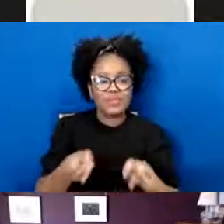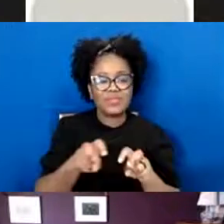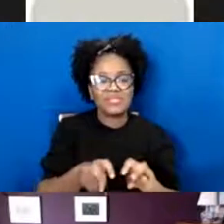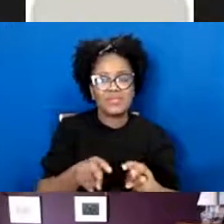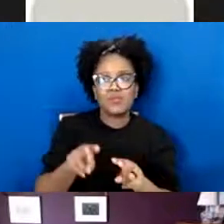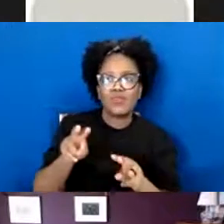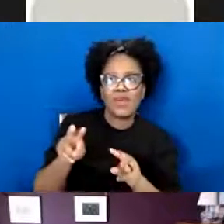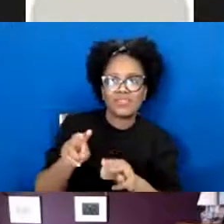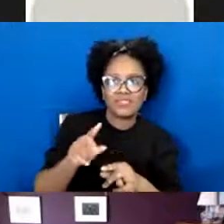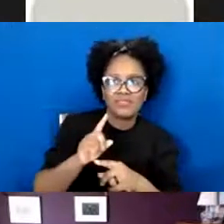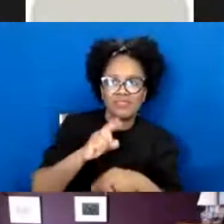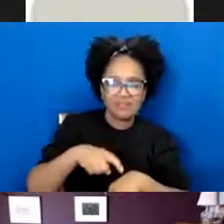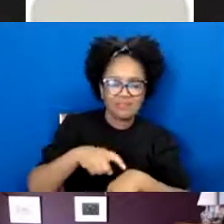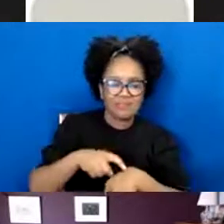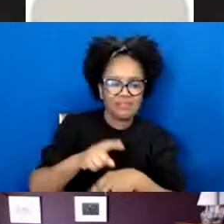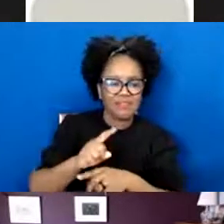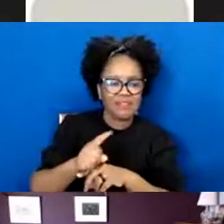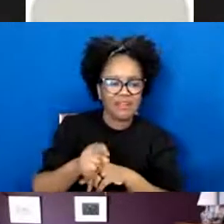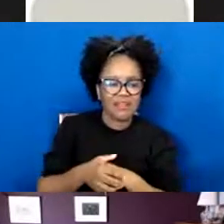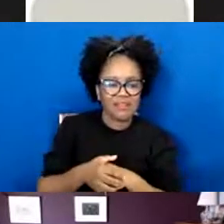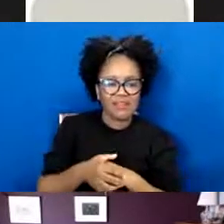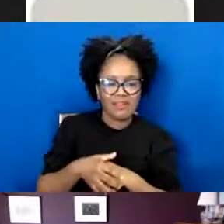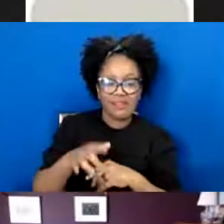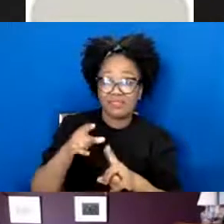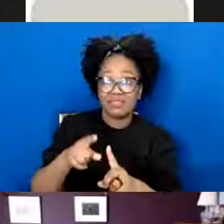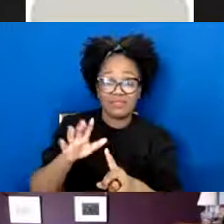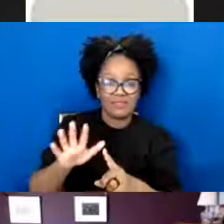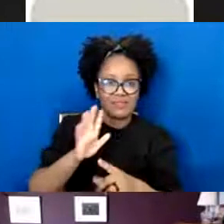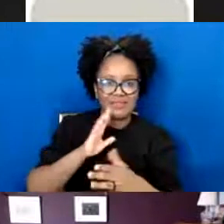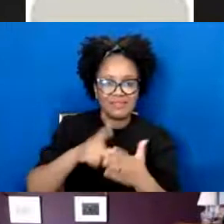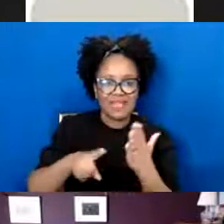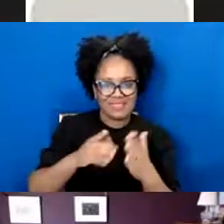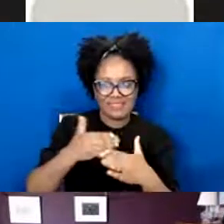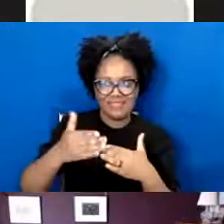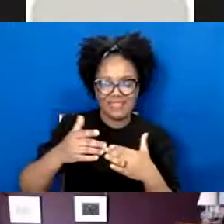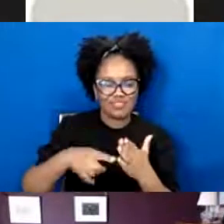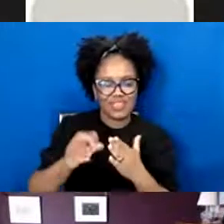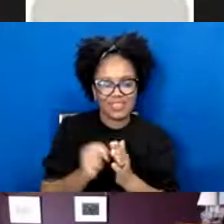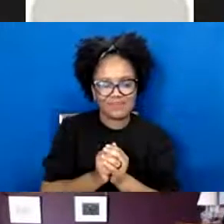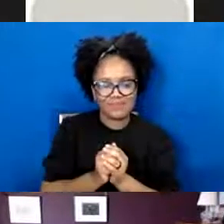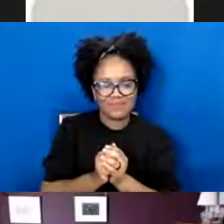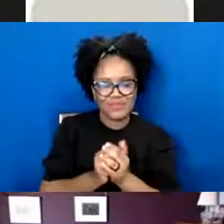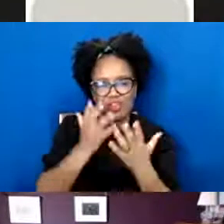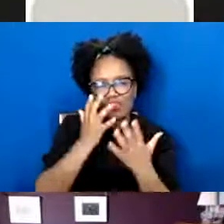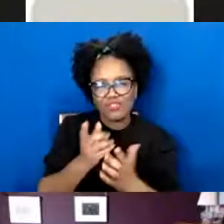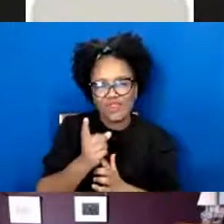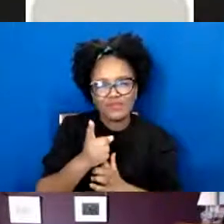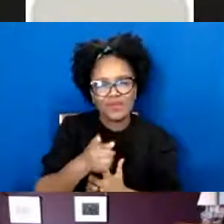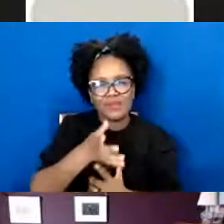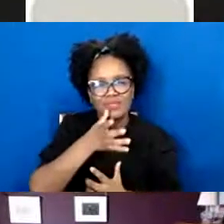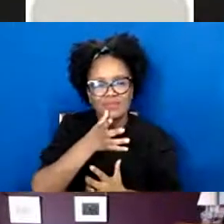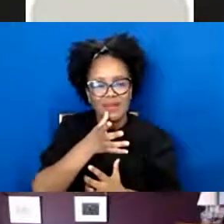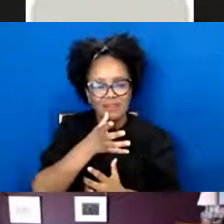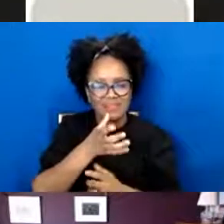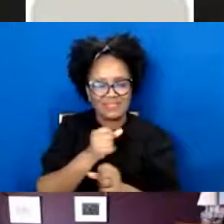check-in. In her darkest moments, Mama saved her, he said. She was finally still. Actually still,